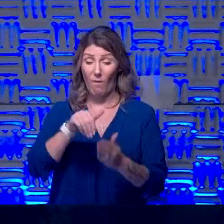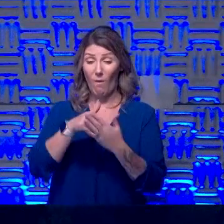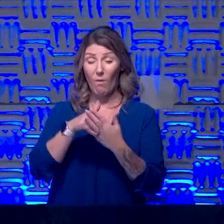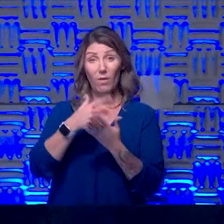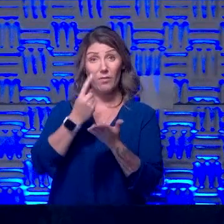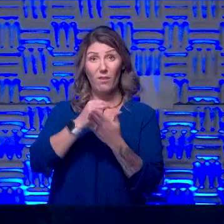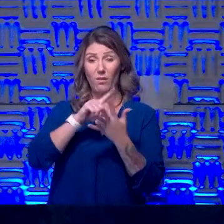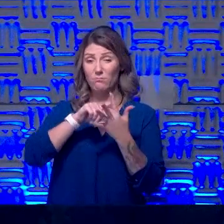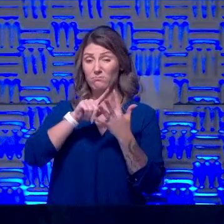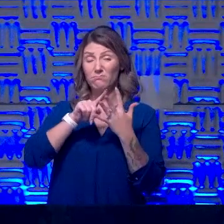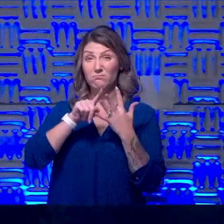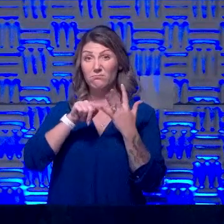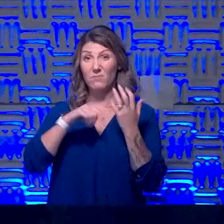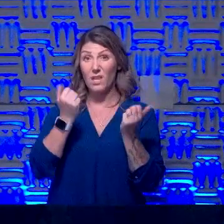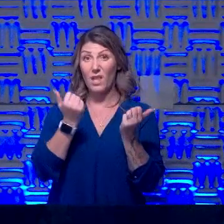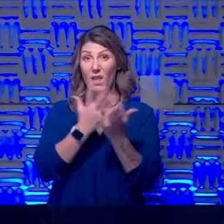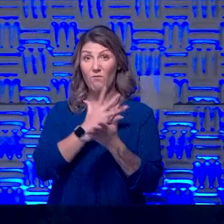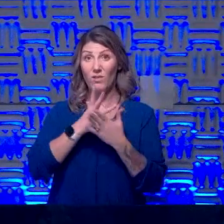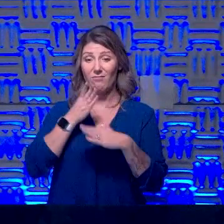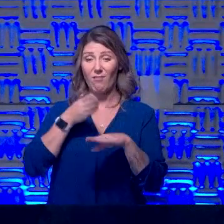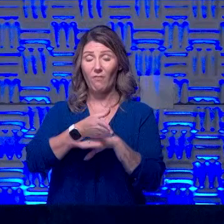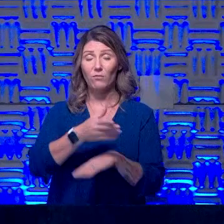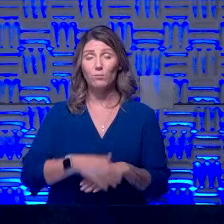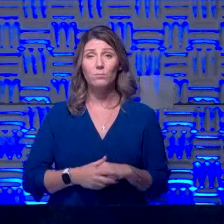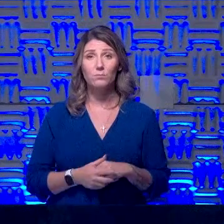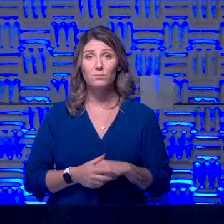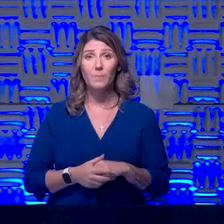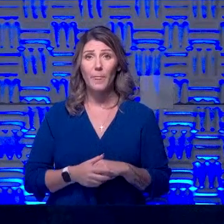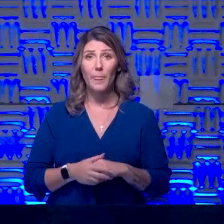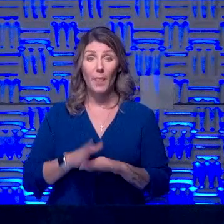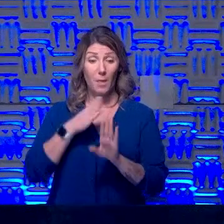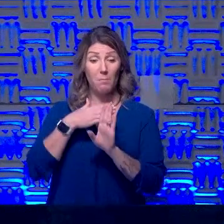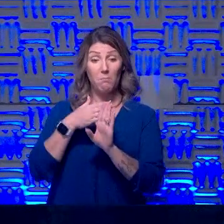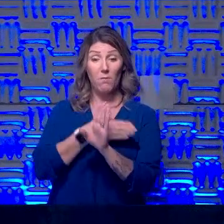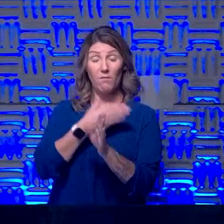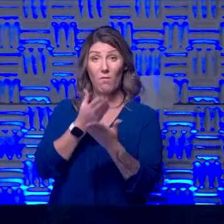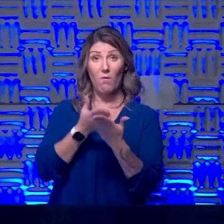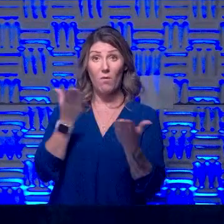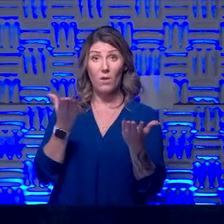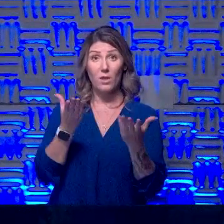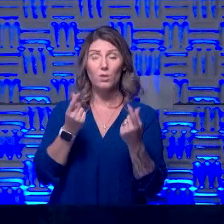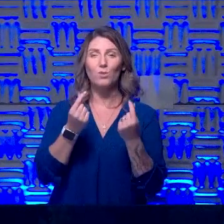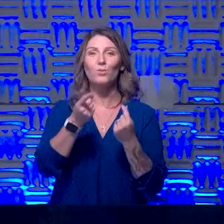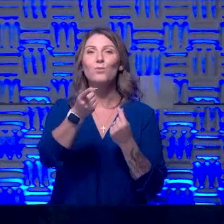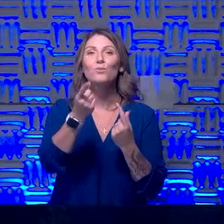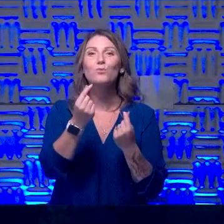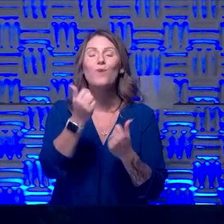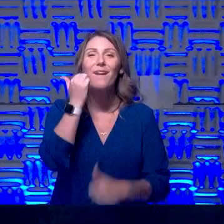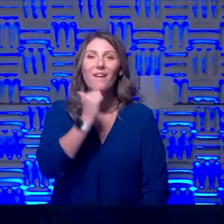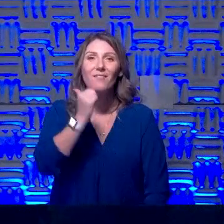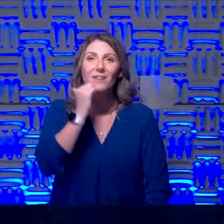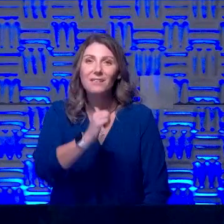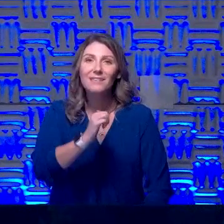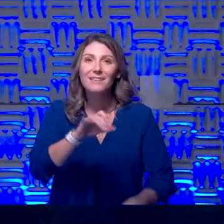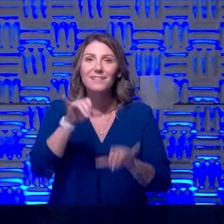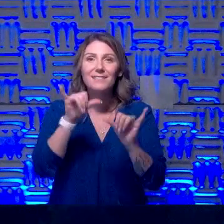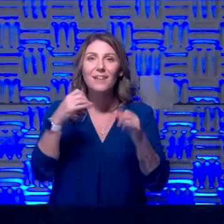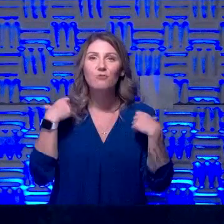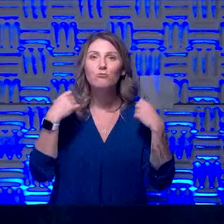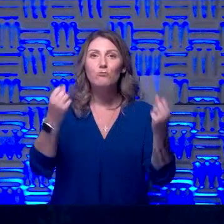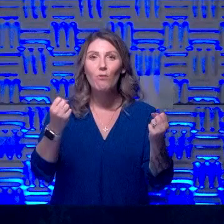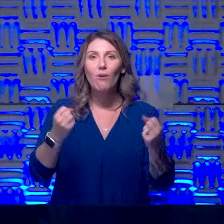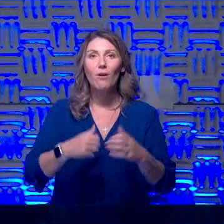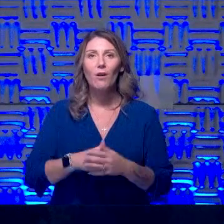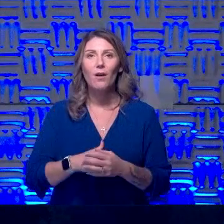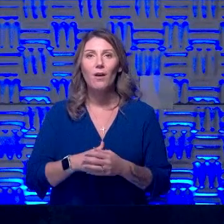therapies, all those things are after the fact. The before the fact is what you do every day to stay strong so you can